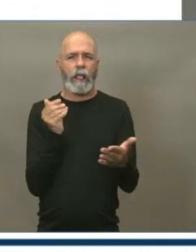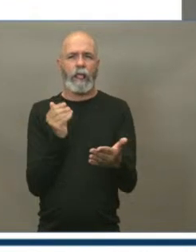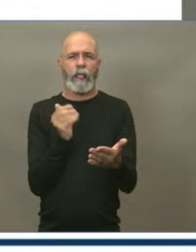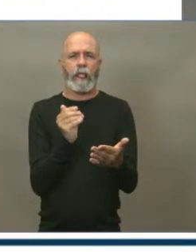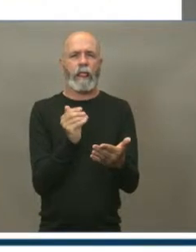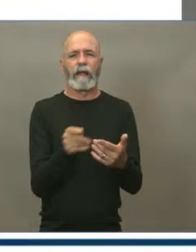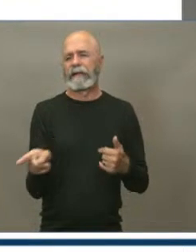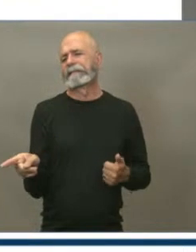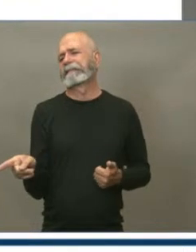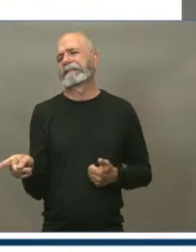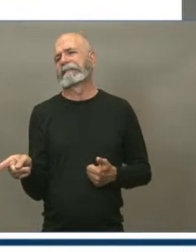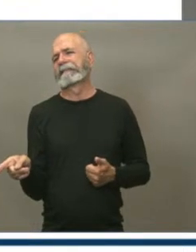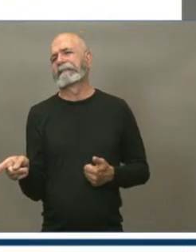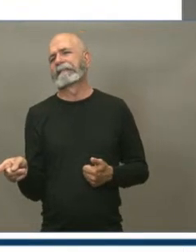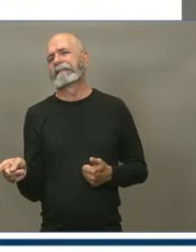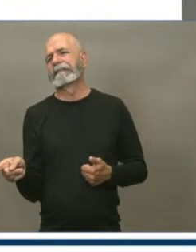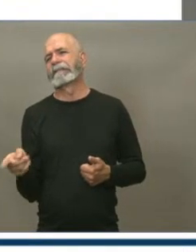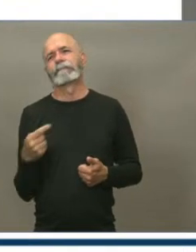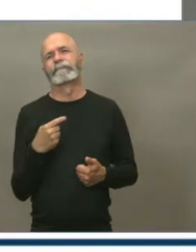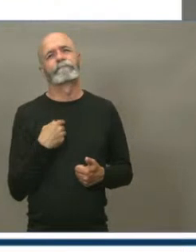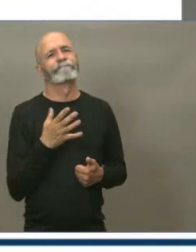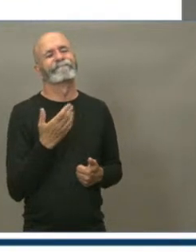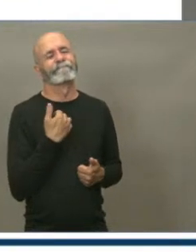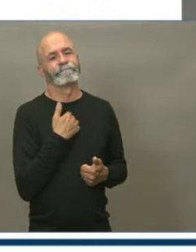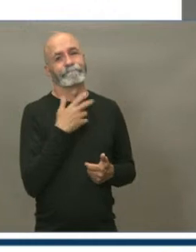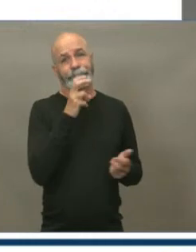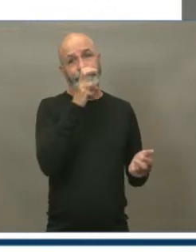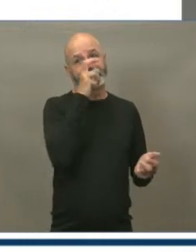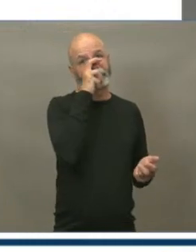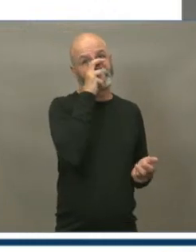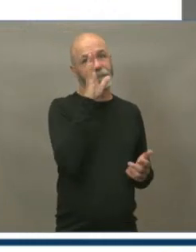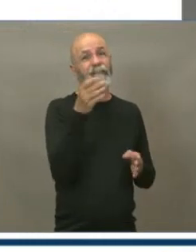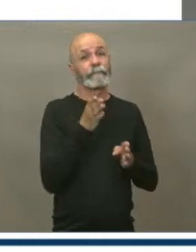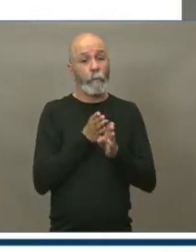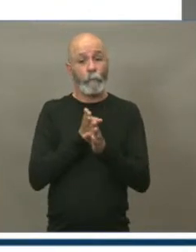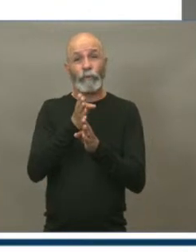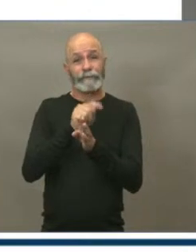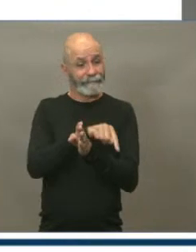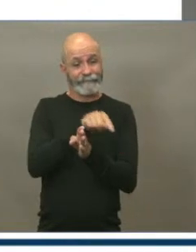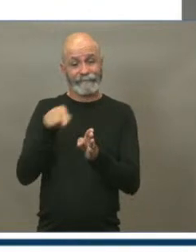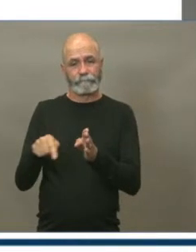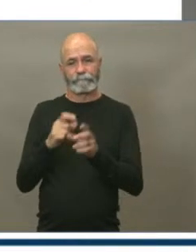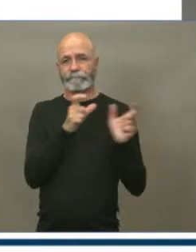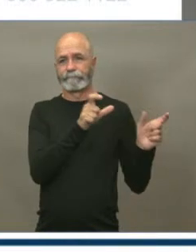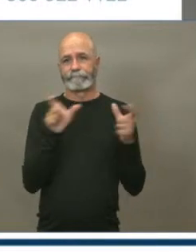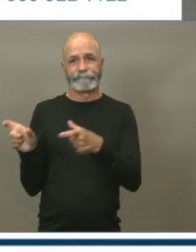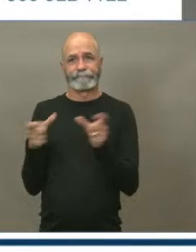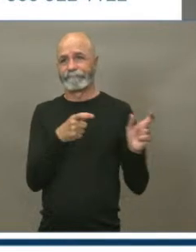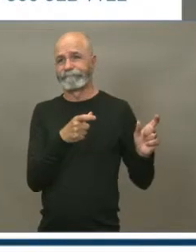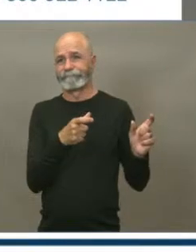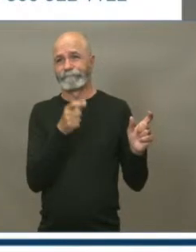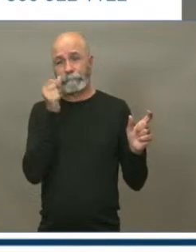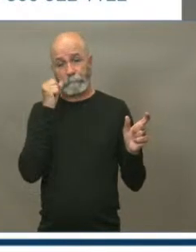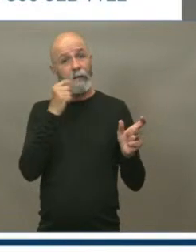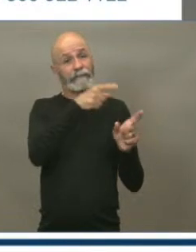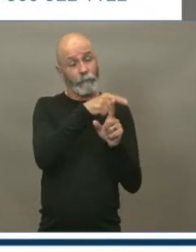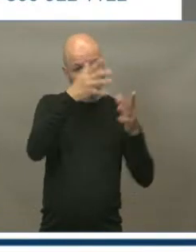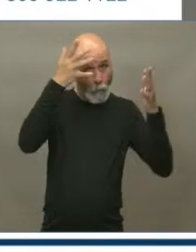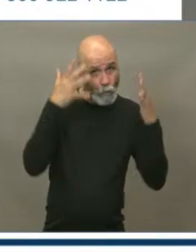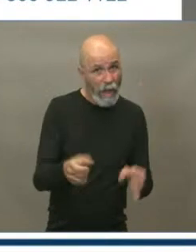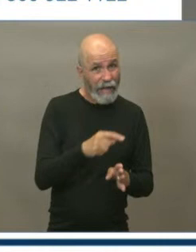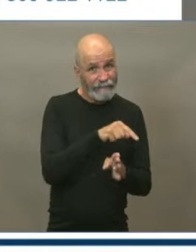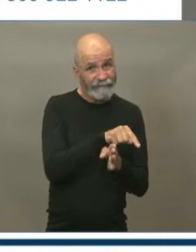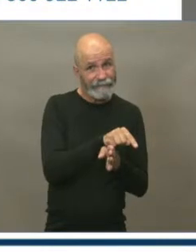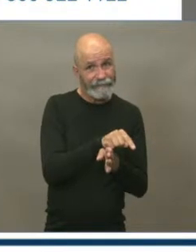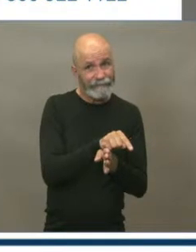more restrictive on that as we closed our borders down, but we still have the ability for people to apply for very specific